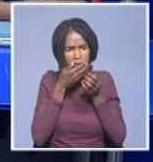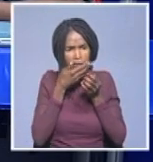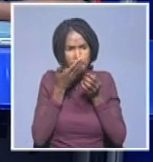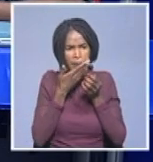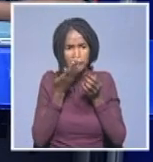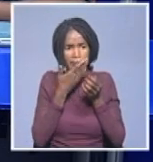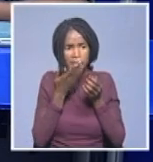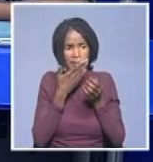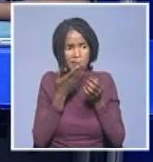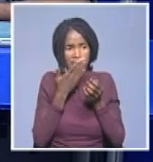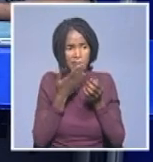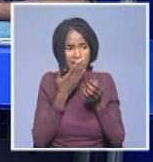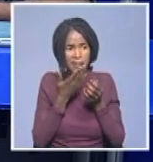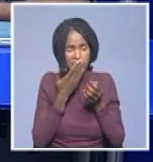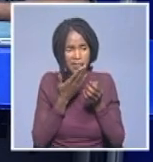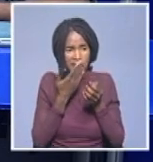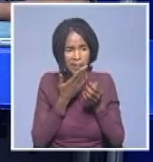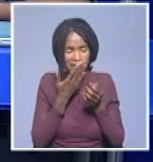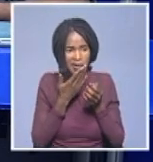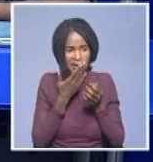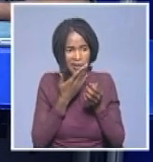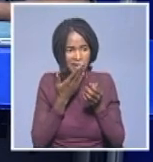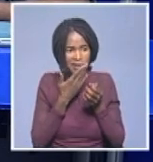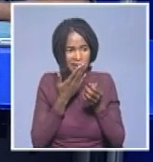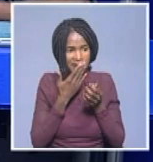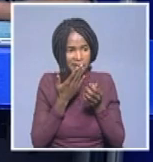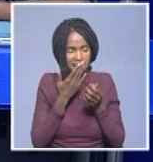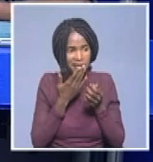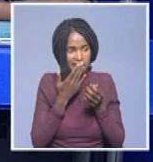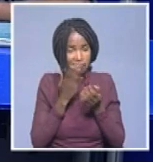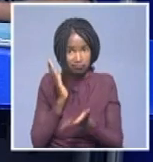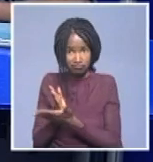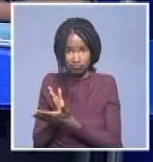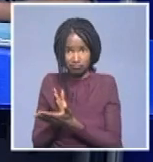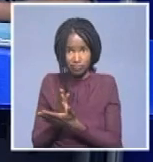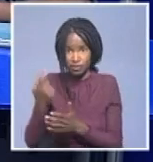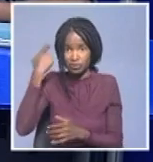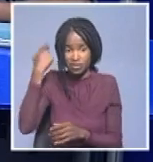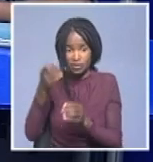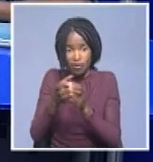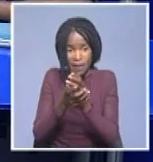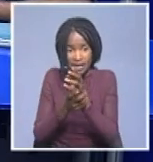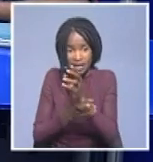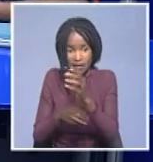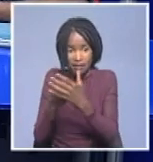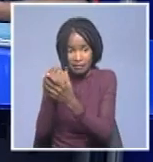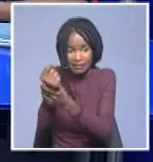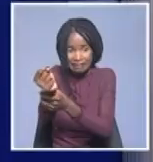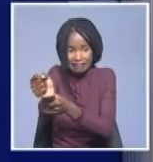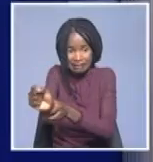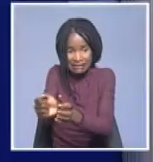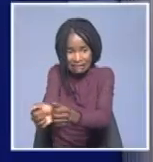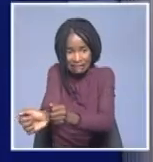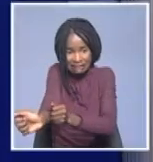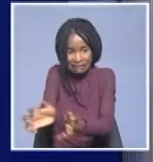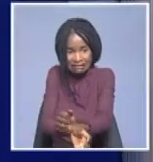to quarantine the affected persons. What's your take on that, and what's your message to the public? Well, I will